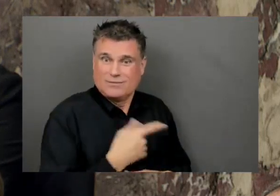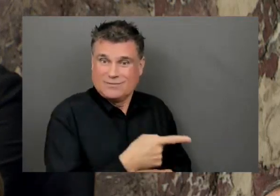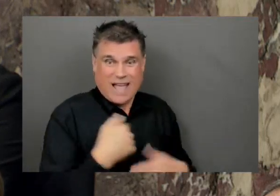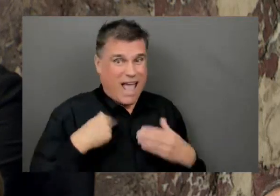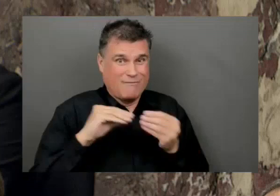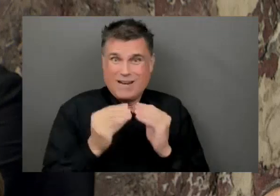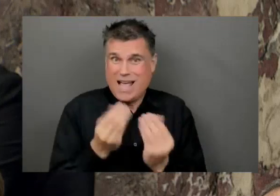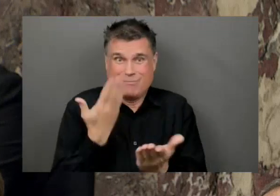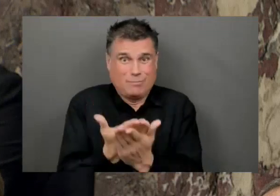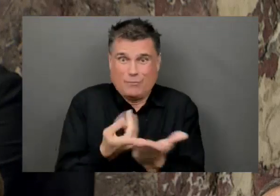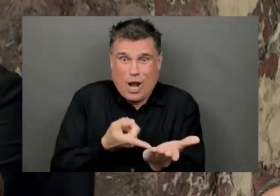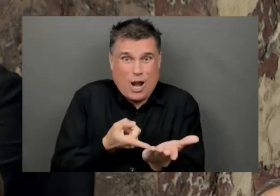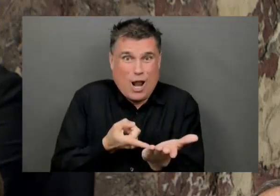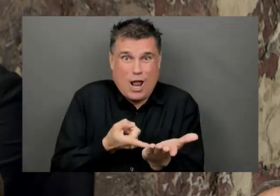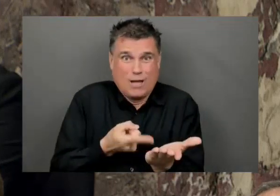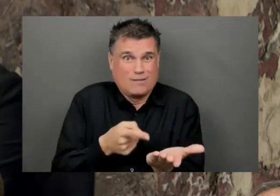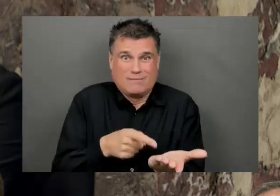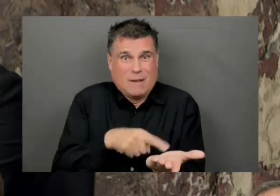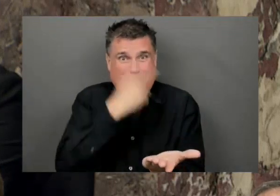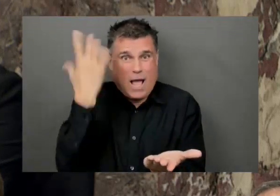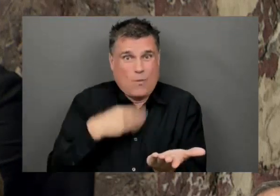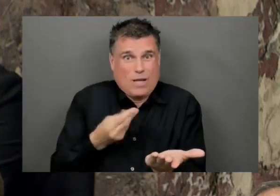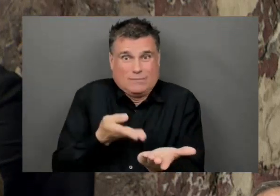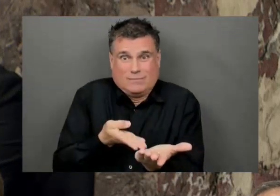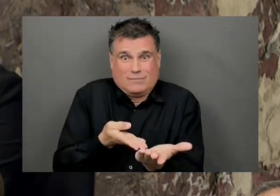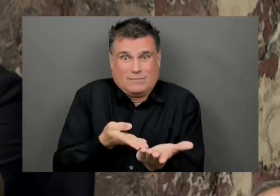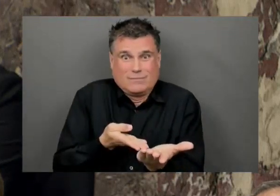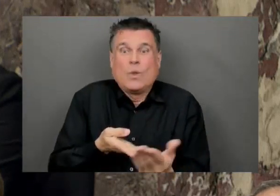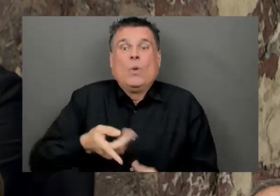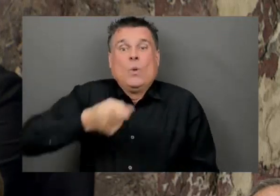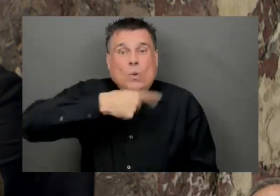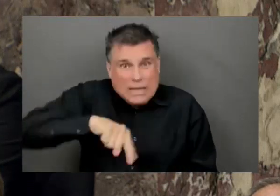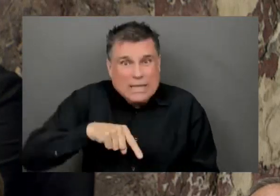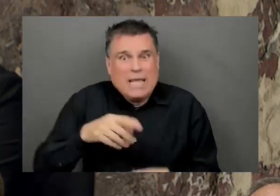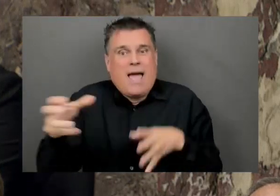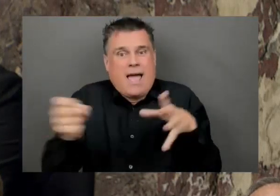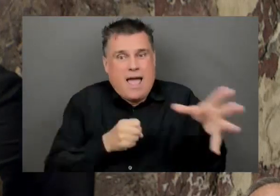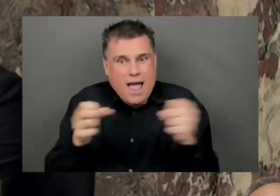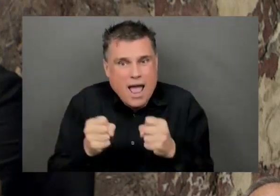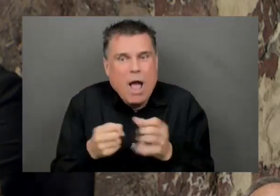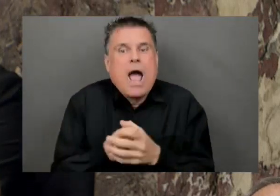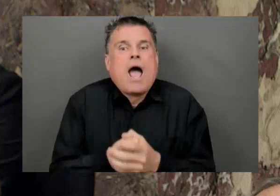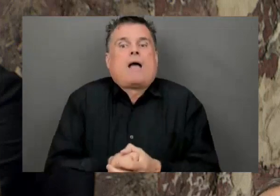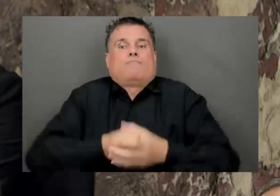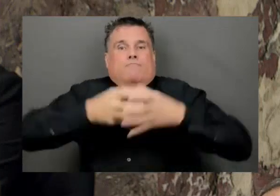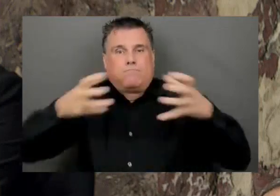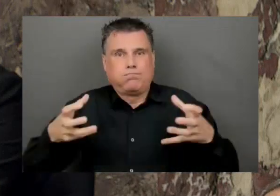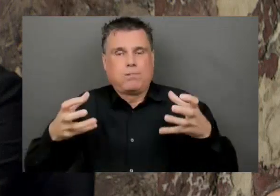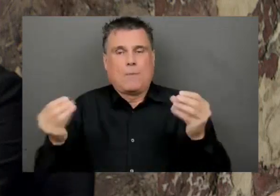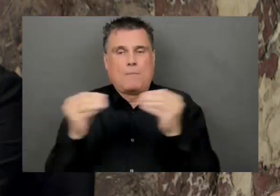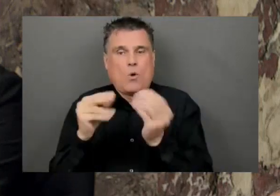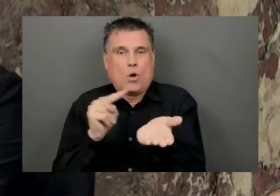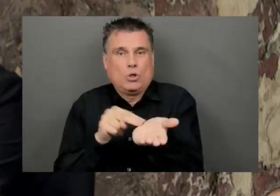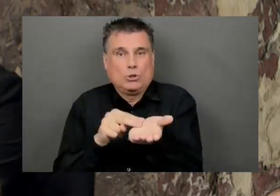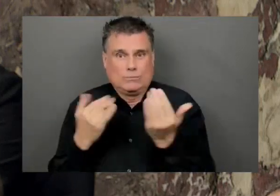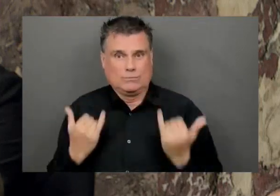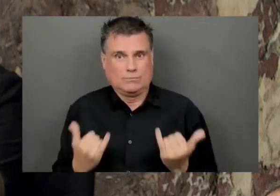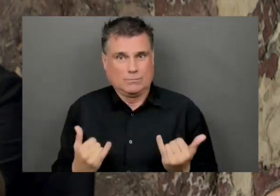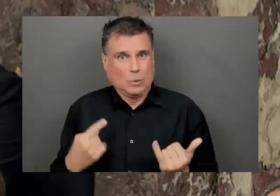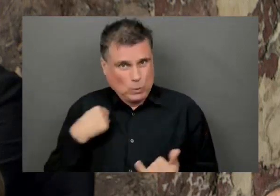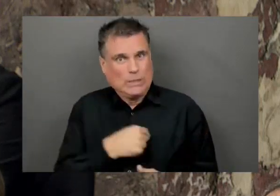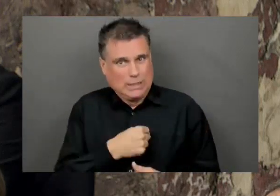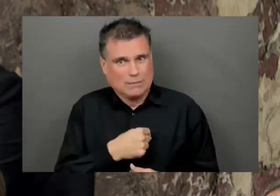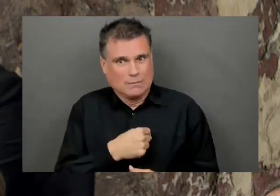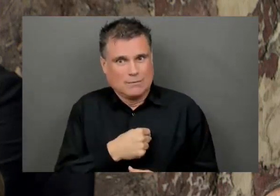recruiting nurses because of our strong belief in their value in the system, and we're doing it by working exactly with the